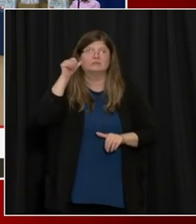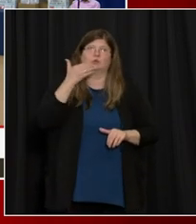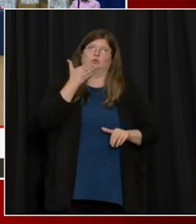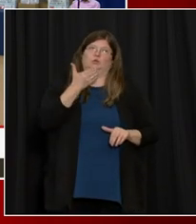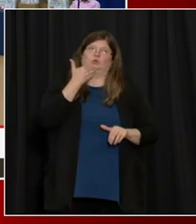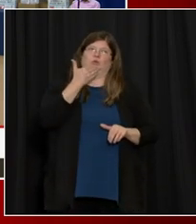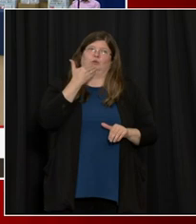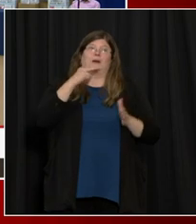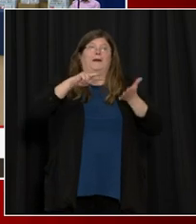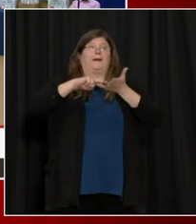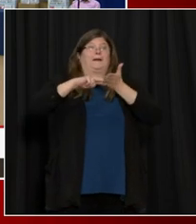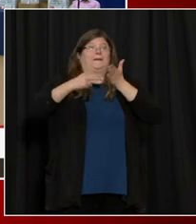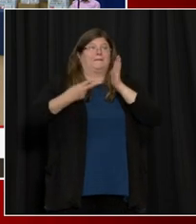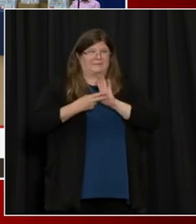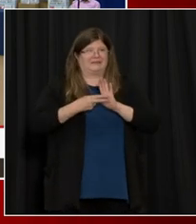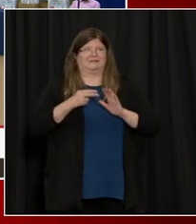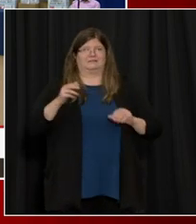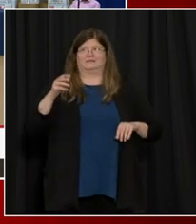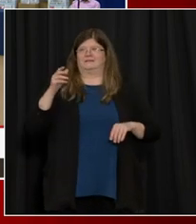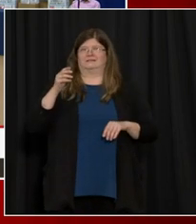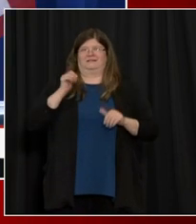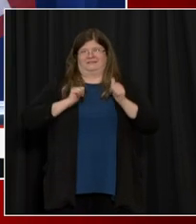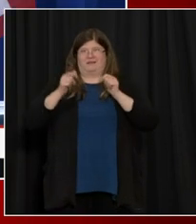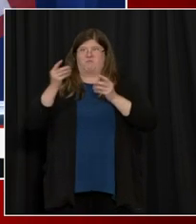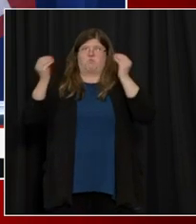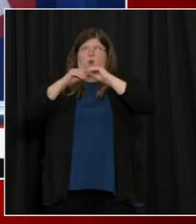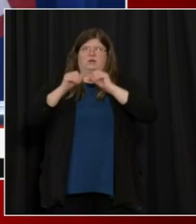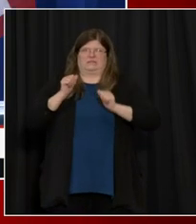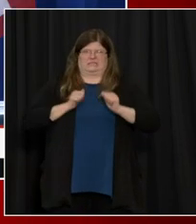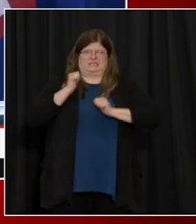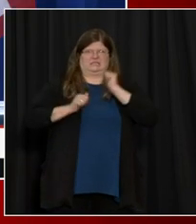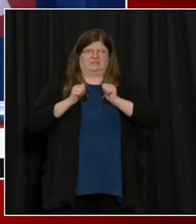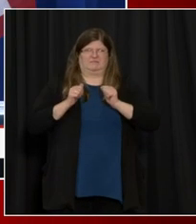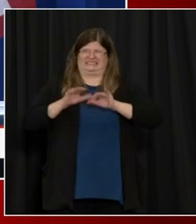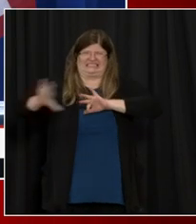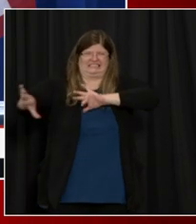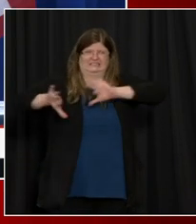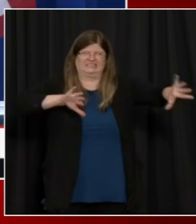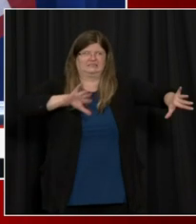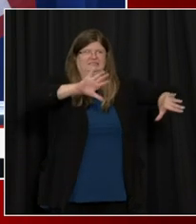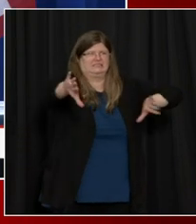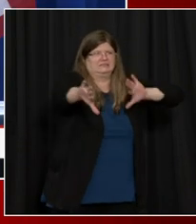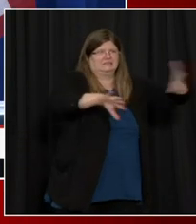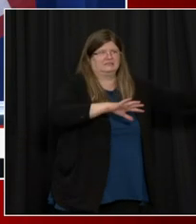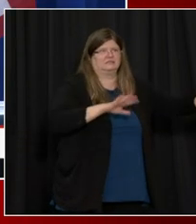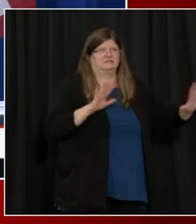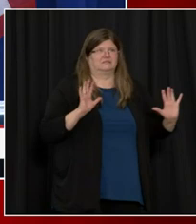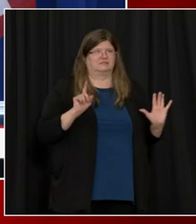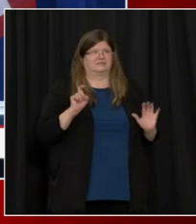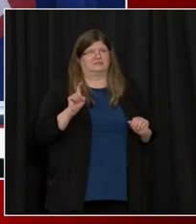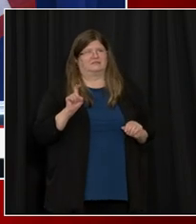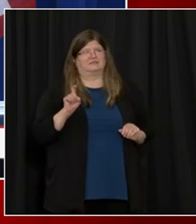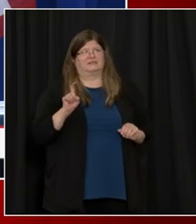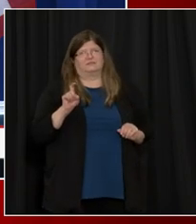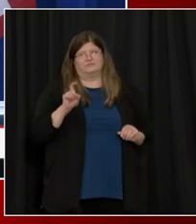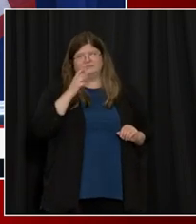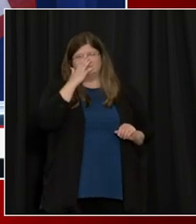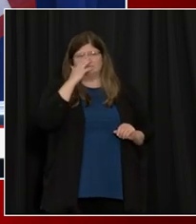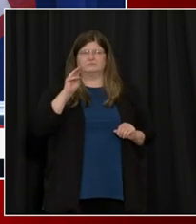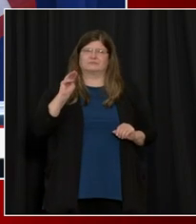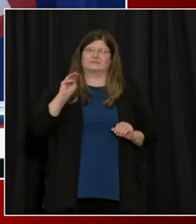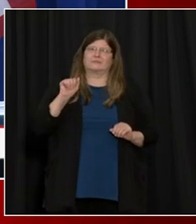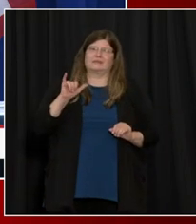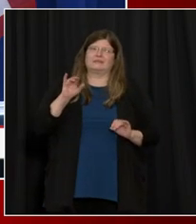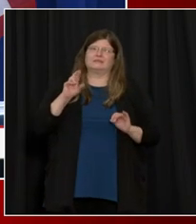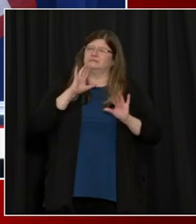aggressive in keeping people from gathering in groups? I leave policing to the police.